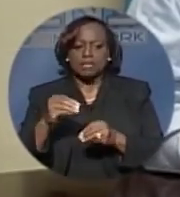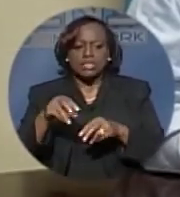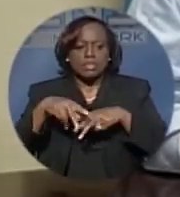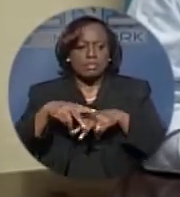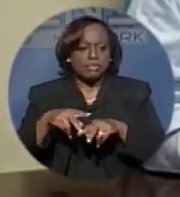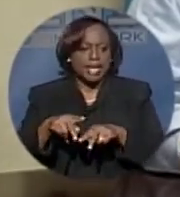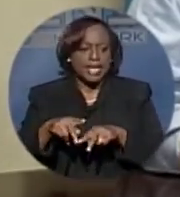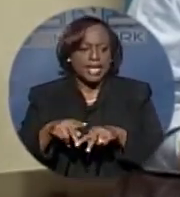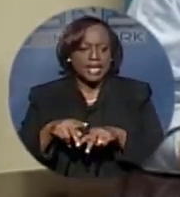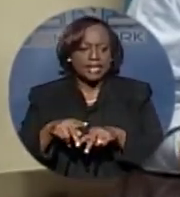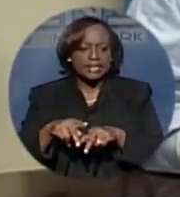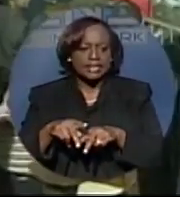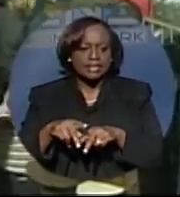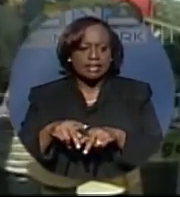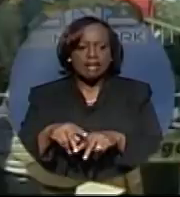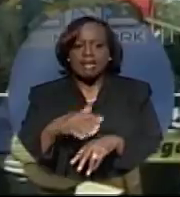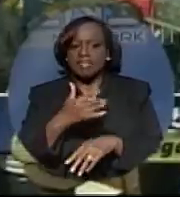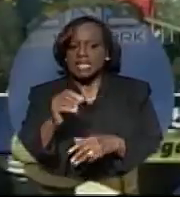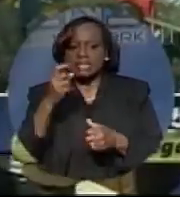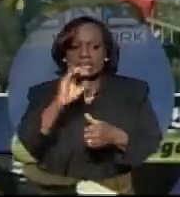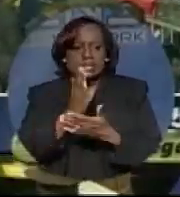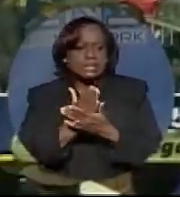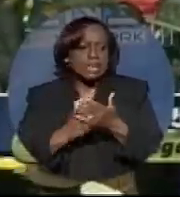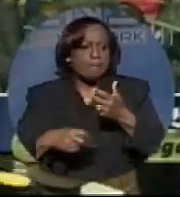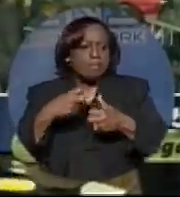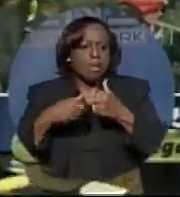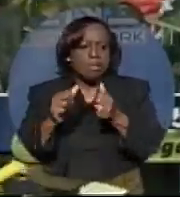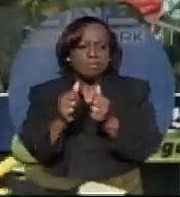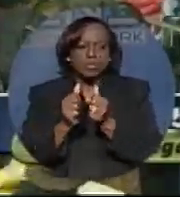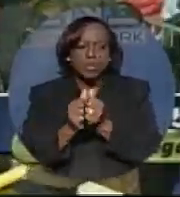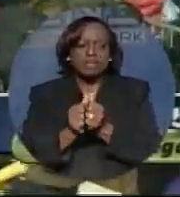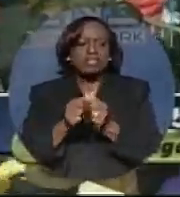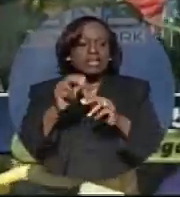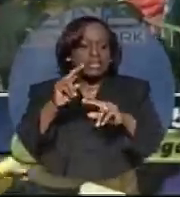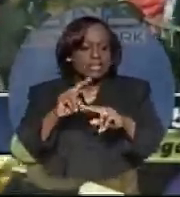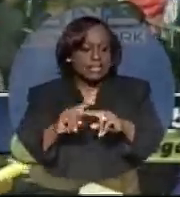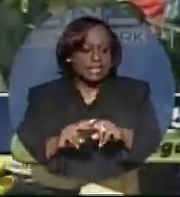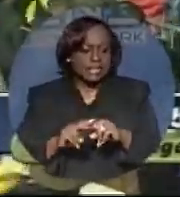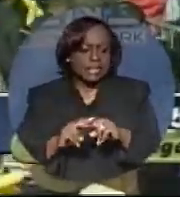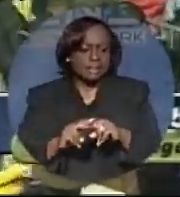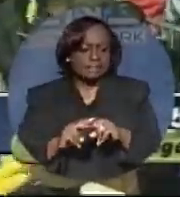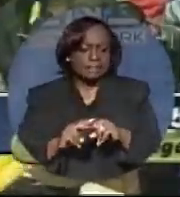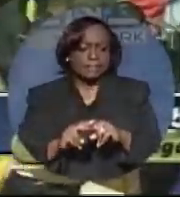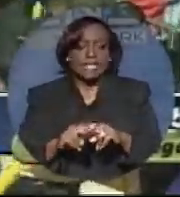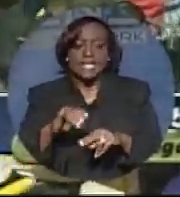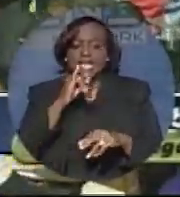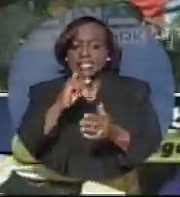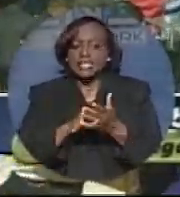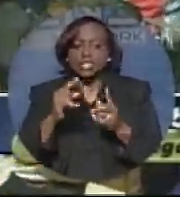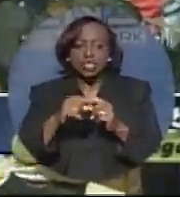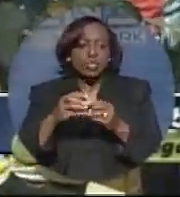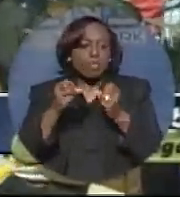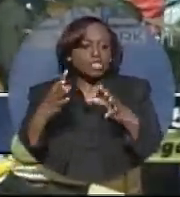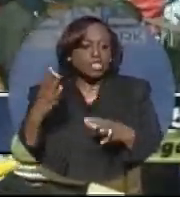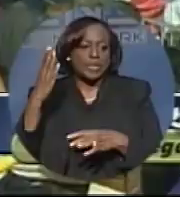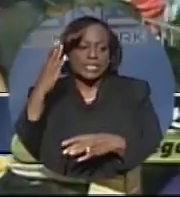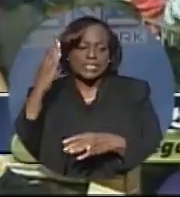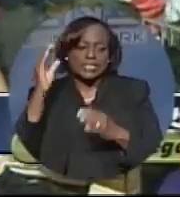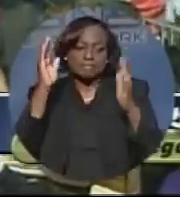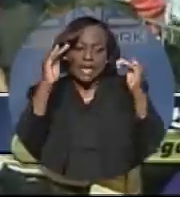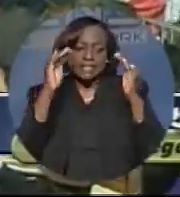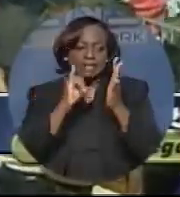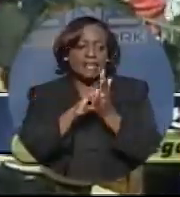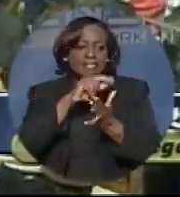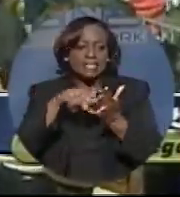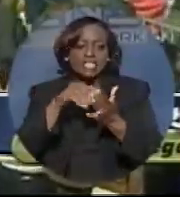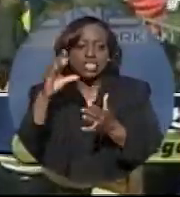that arise in regards to seating. So then, was it too much to expect that this year's Boxing Day Junkanoo parade could have been